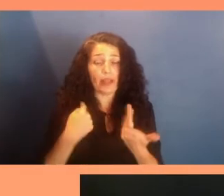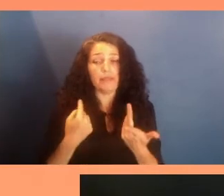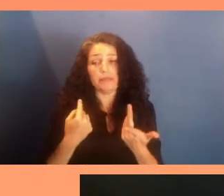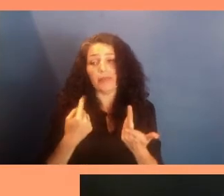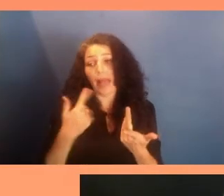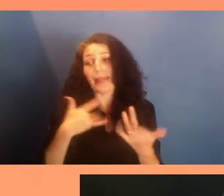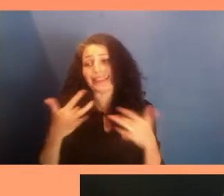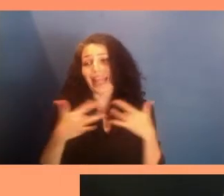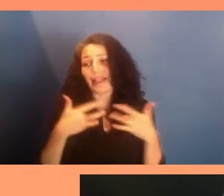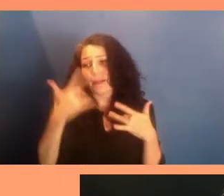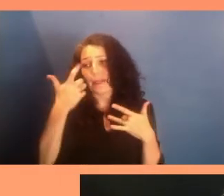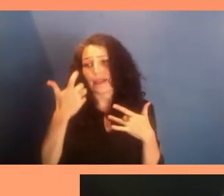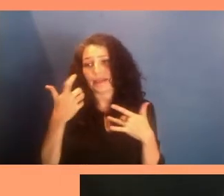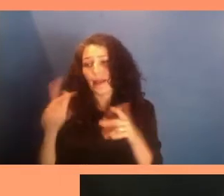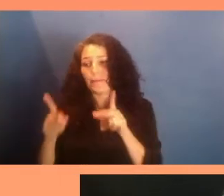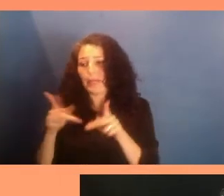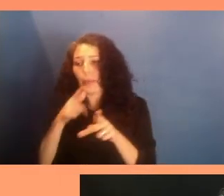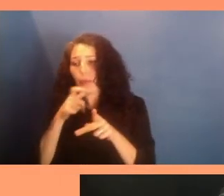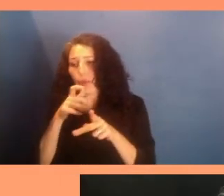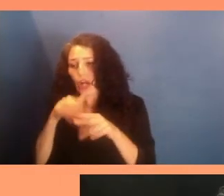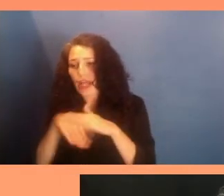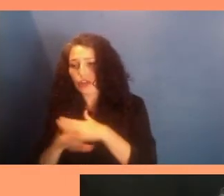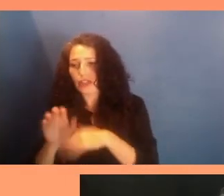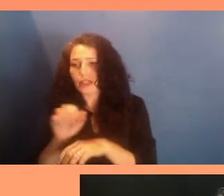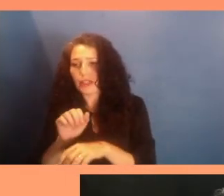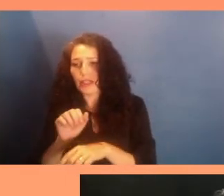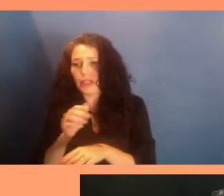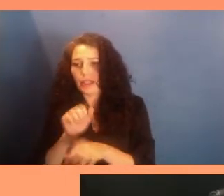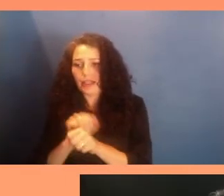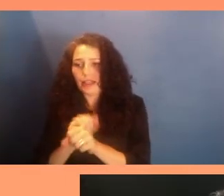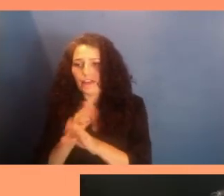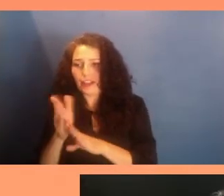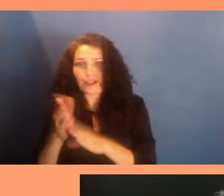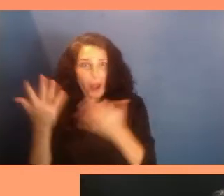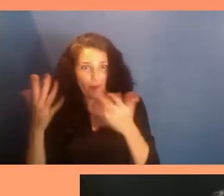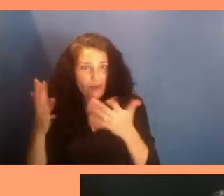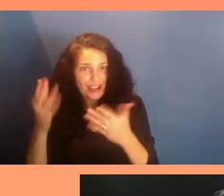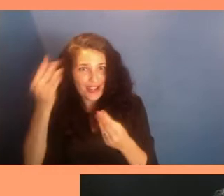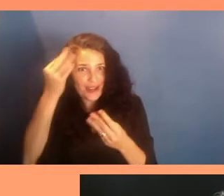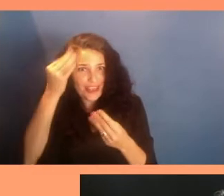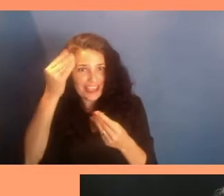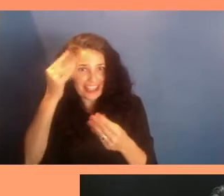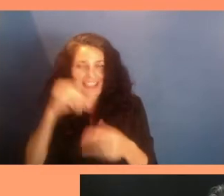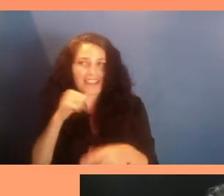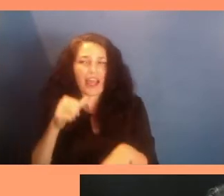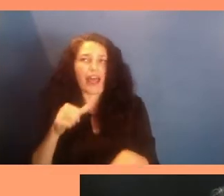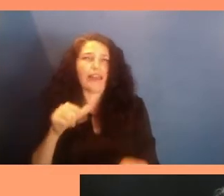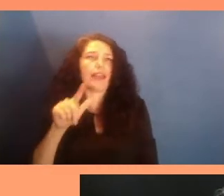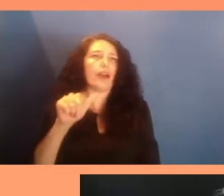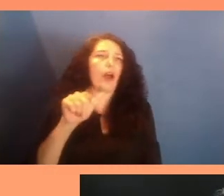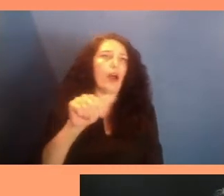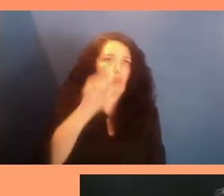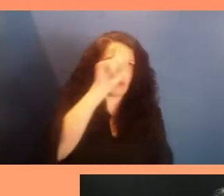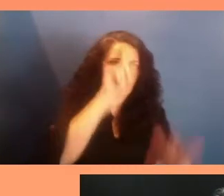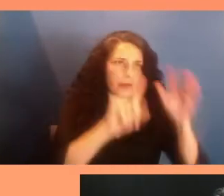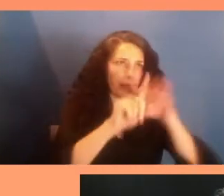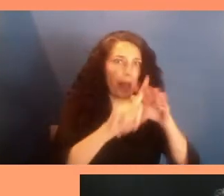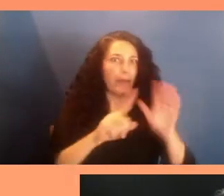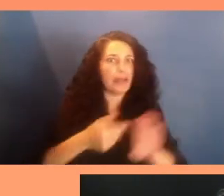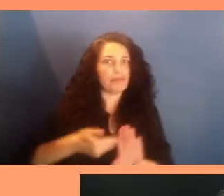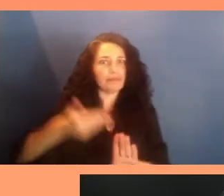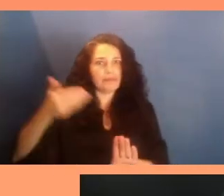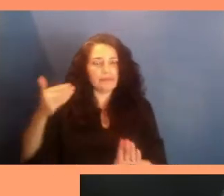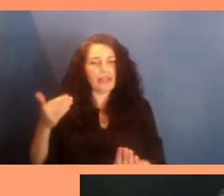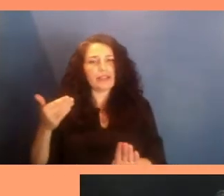are thinking about this already, and it's not something that's sort of an afterthought. So I think in a way, this is our work, is to try and help create this framework that's not